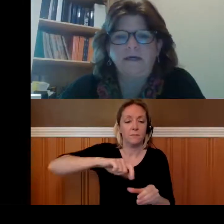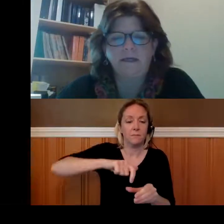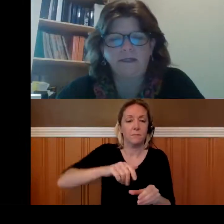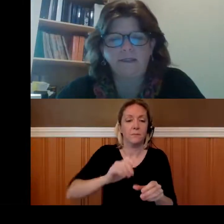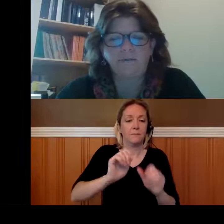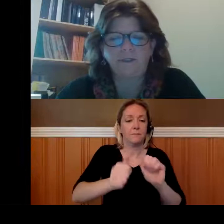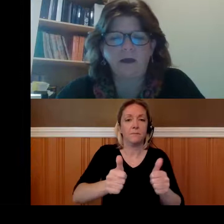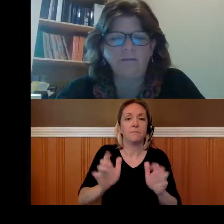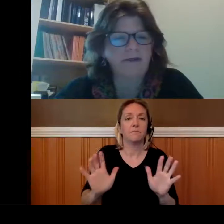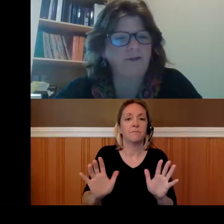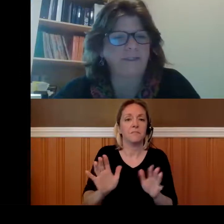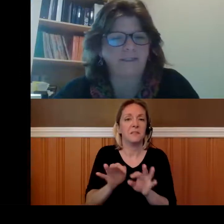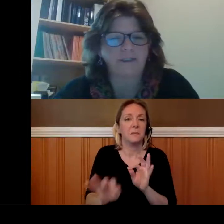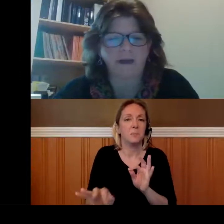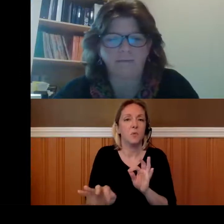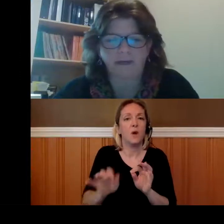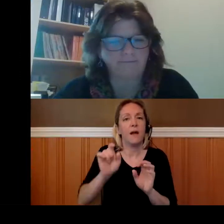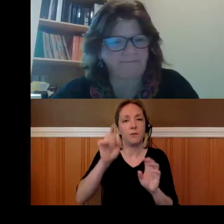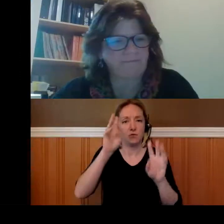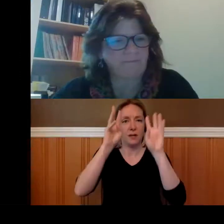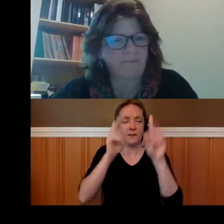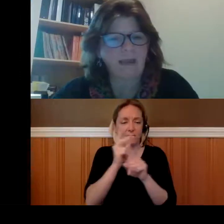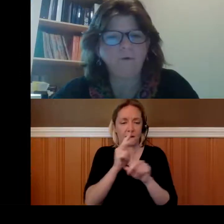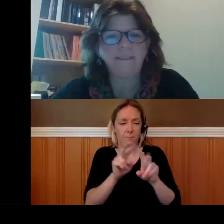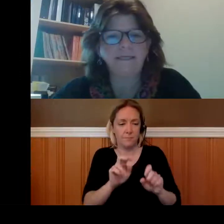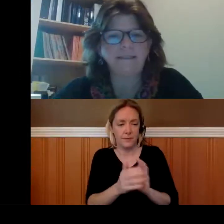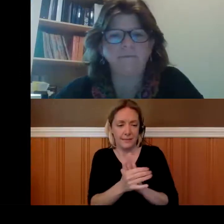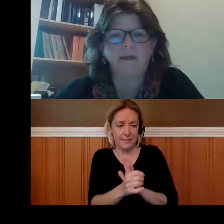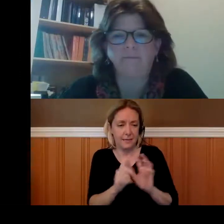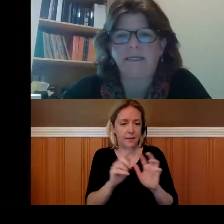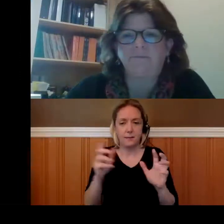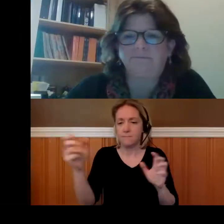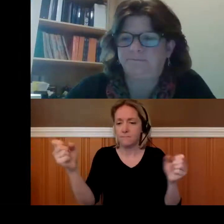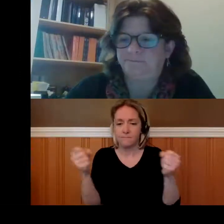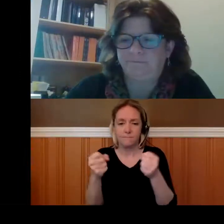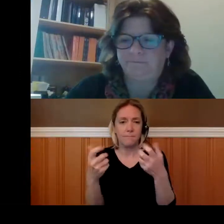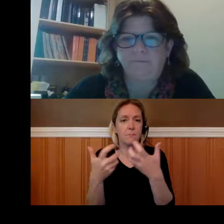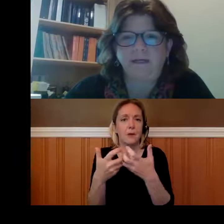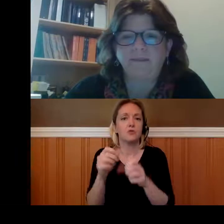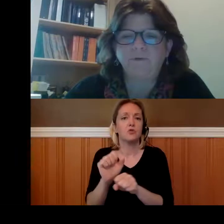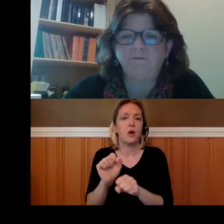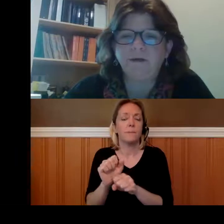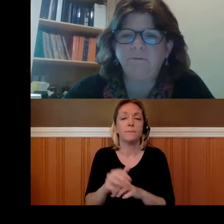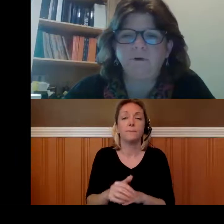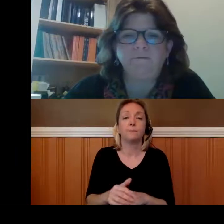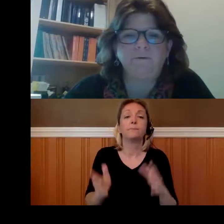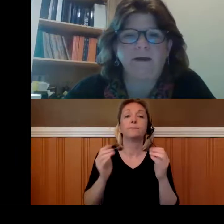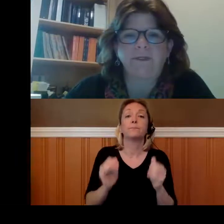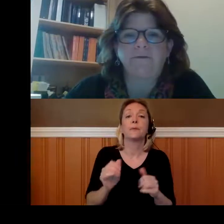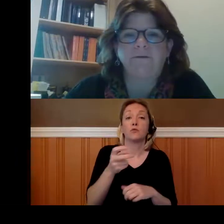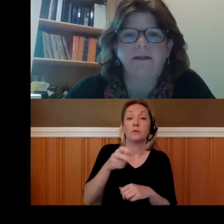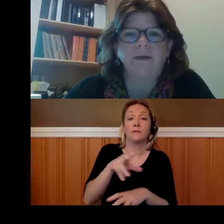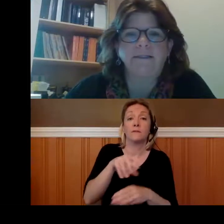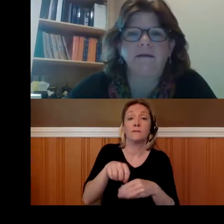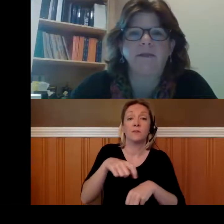So we talk about a transition timeline, and what does that timeline mean? And it's very important for families to follow